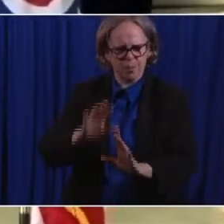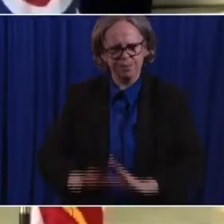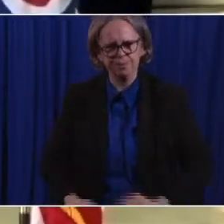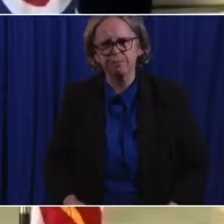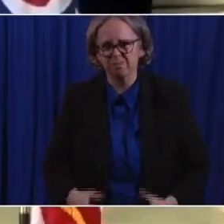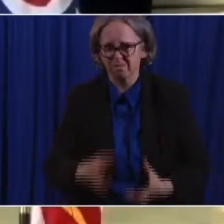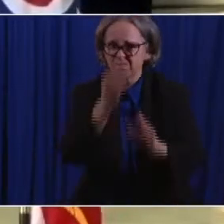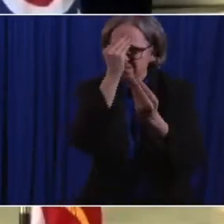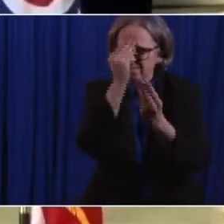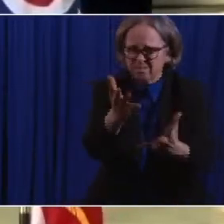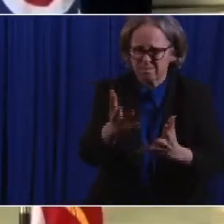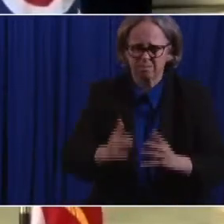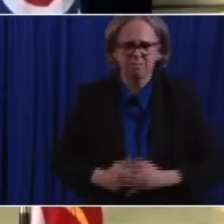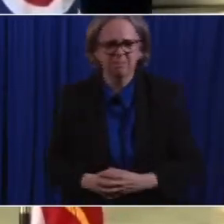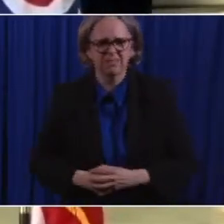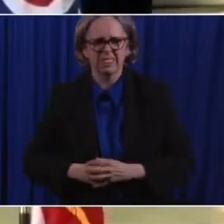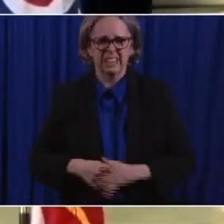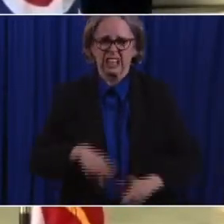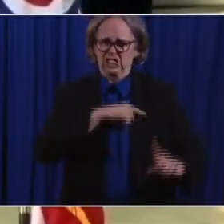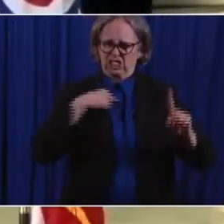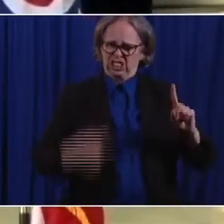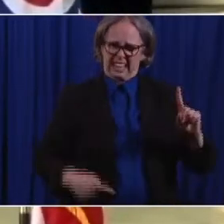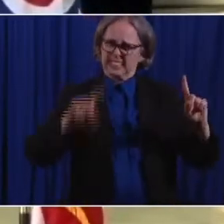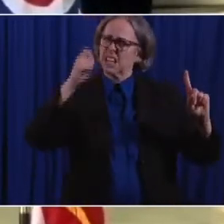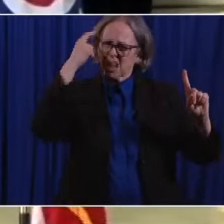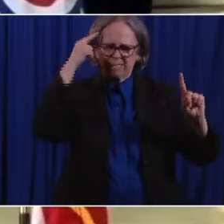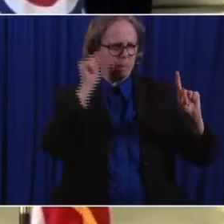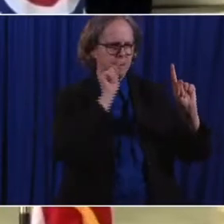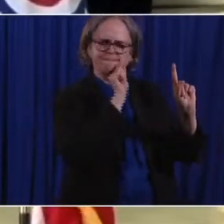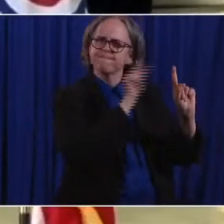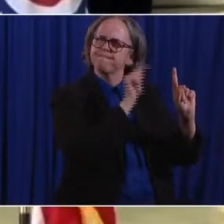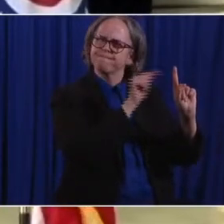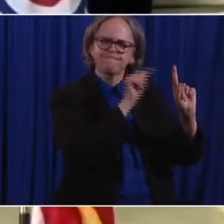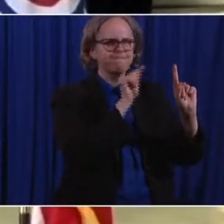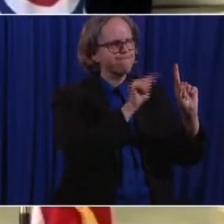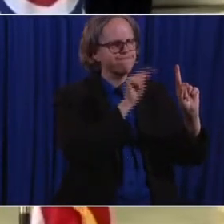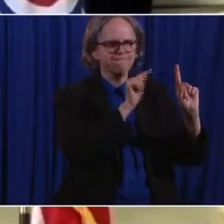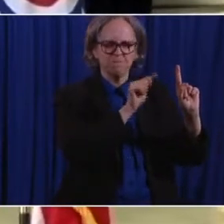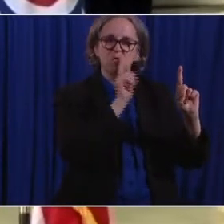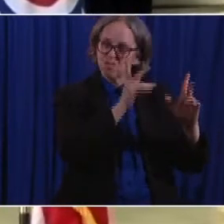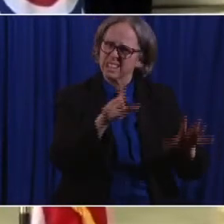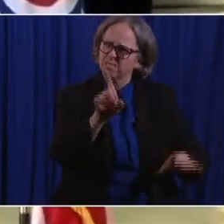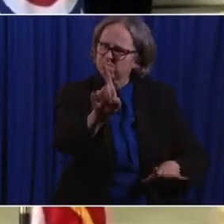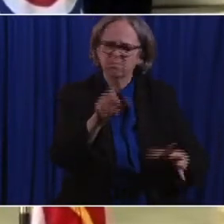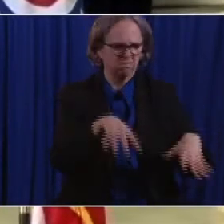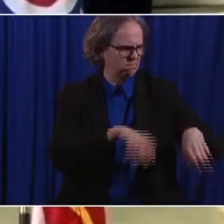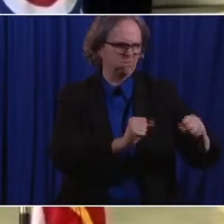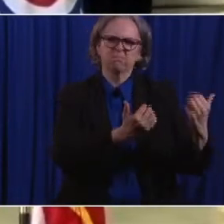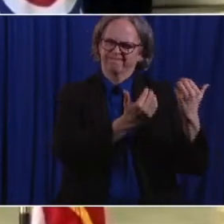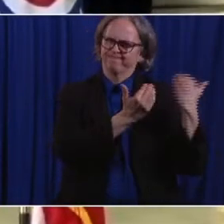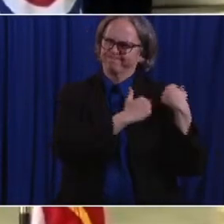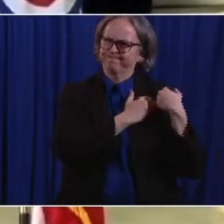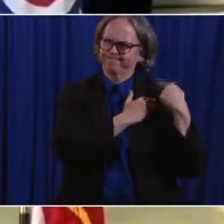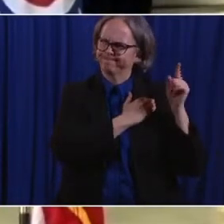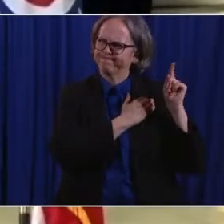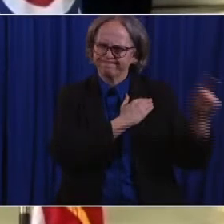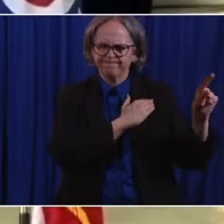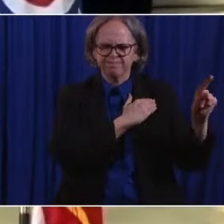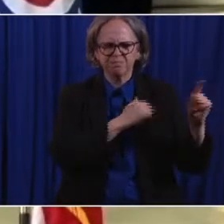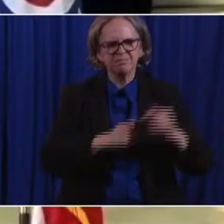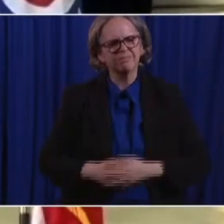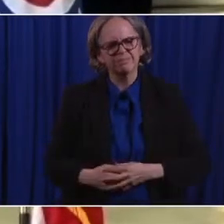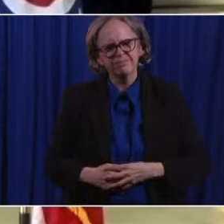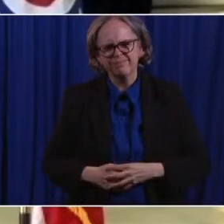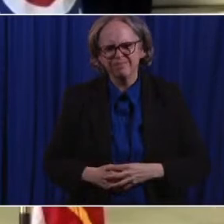The Chinese government has been responsible in part by not stemming the flow of fentanyl. China has been involved in